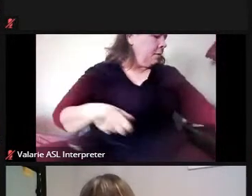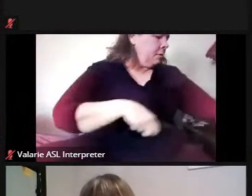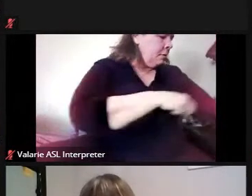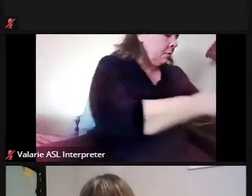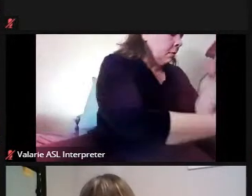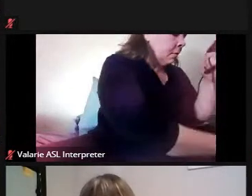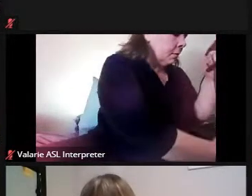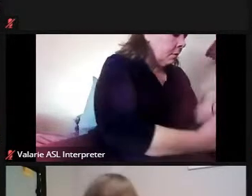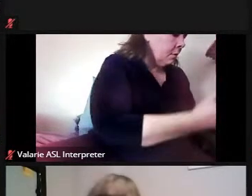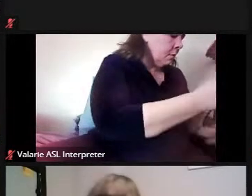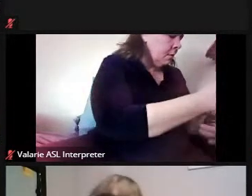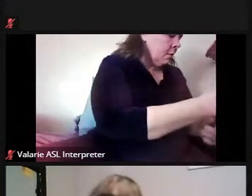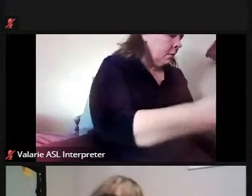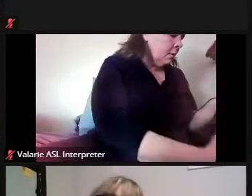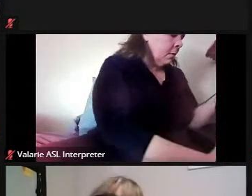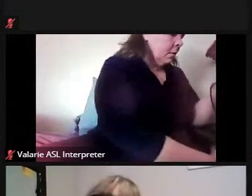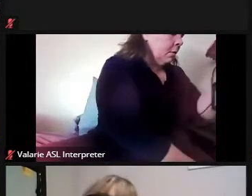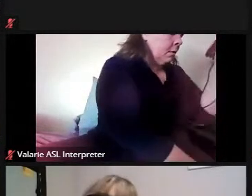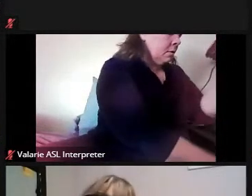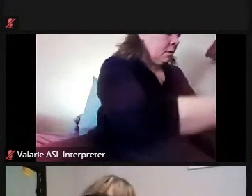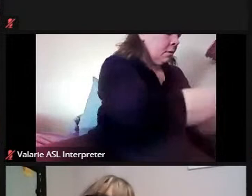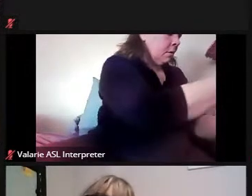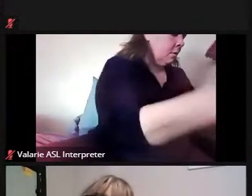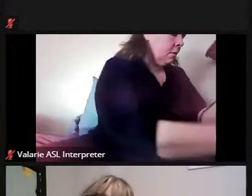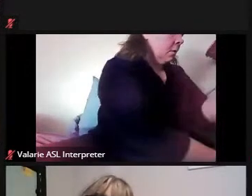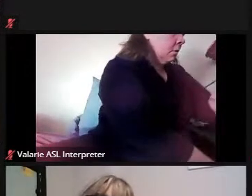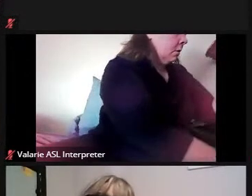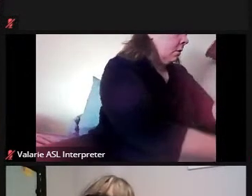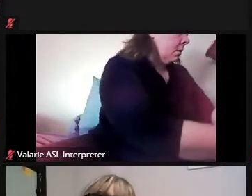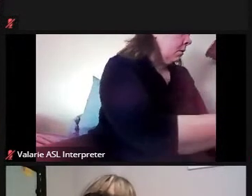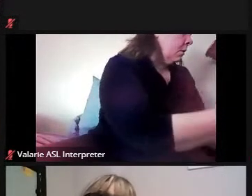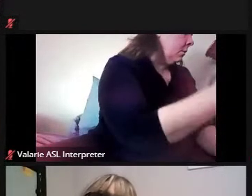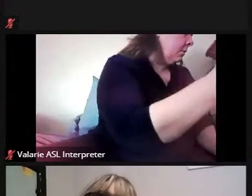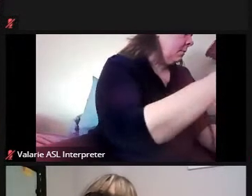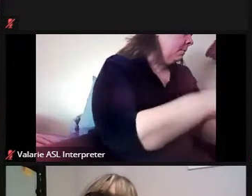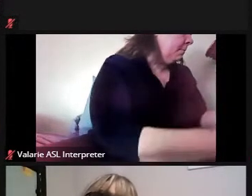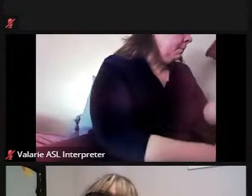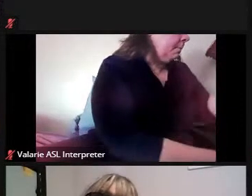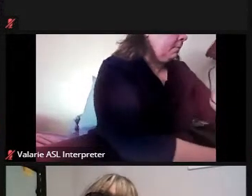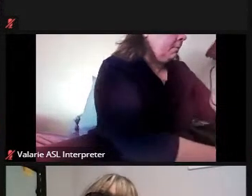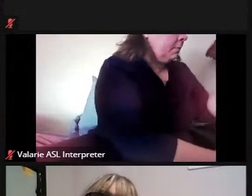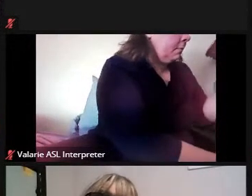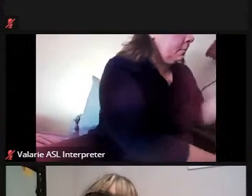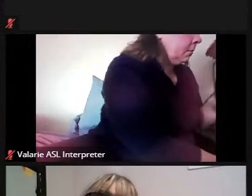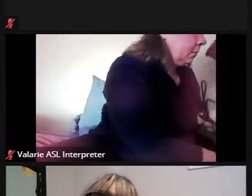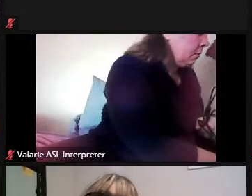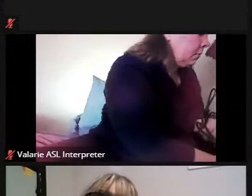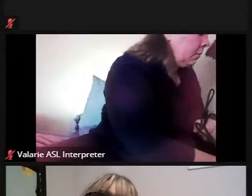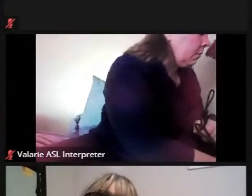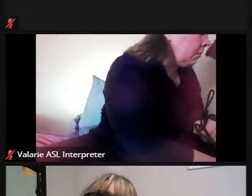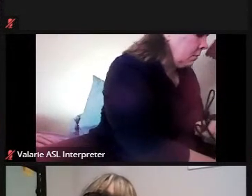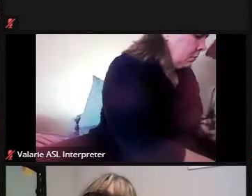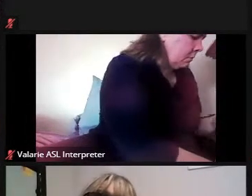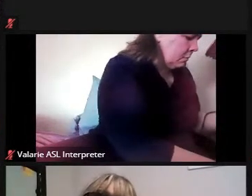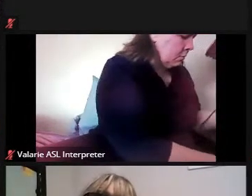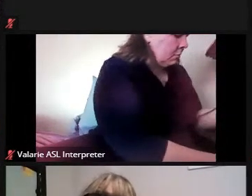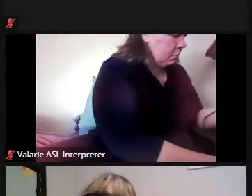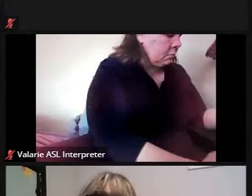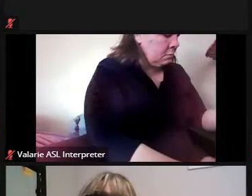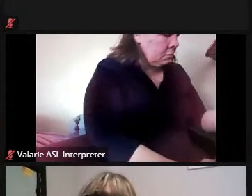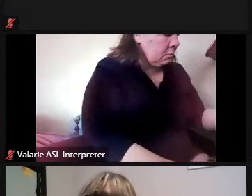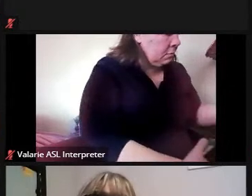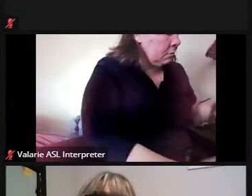Canada, also in Australia, also in India especially, and then Ash was like we were talking a lot of things,